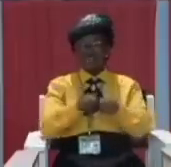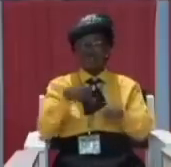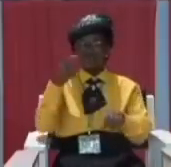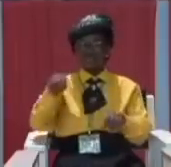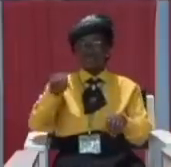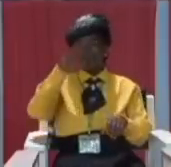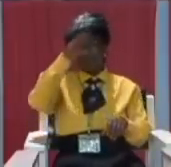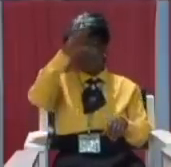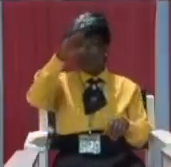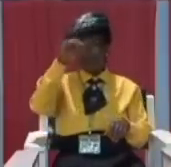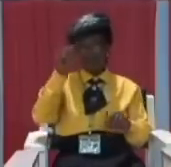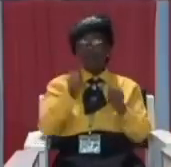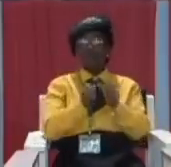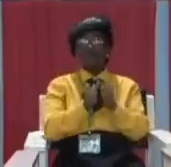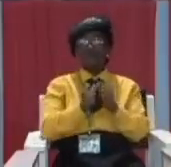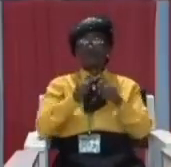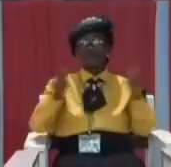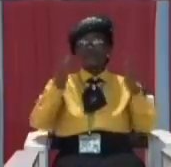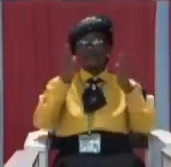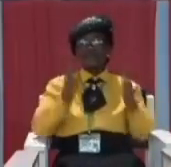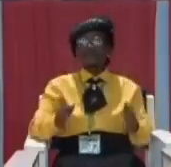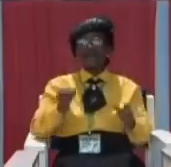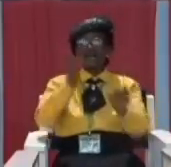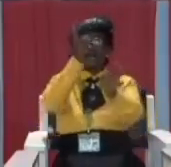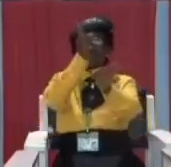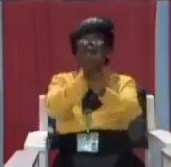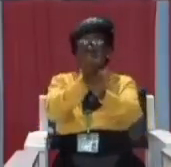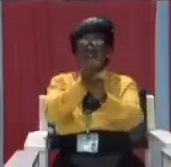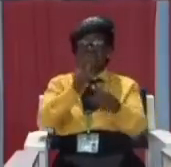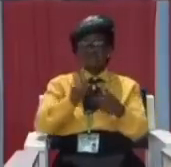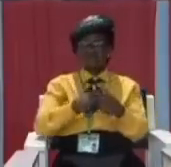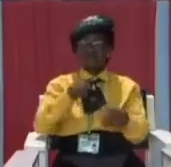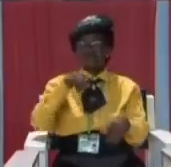faith to say,